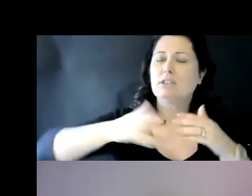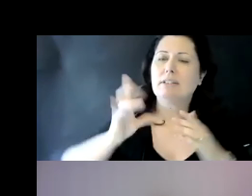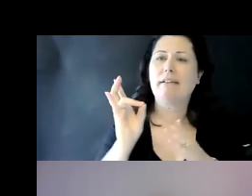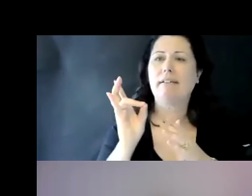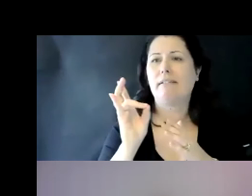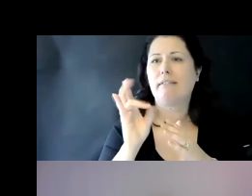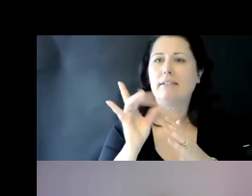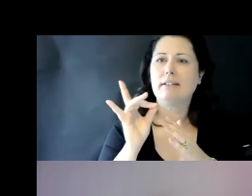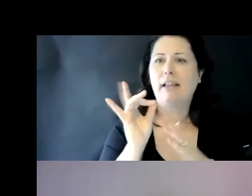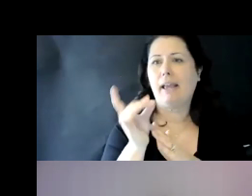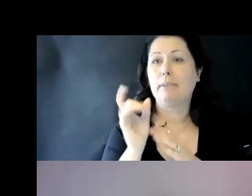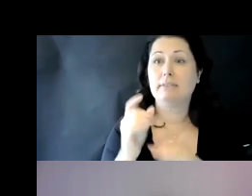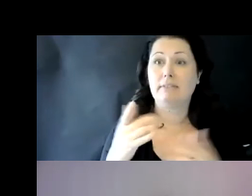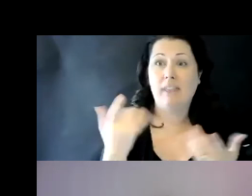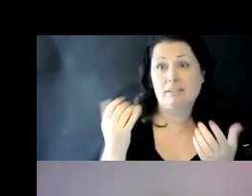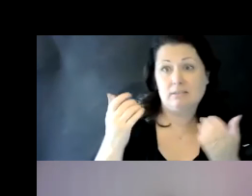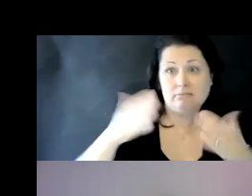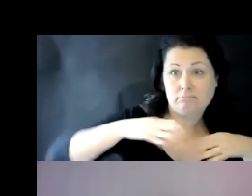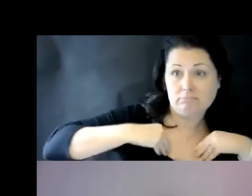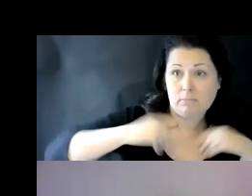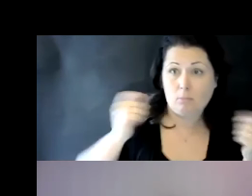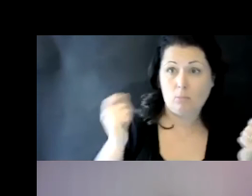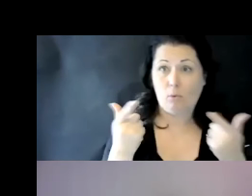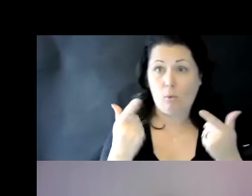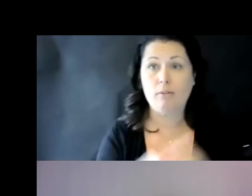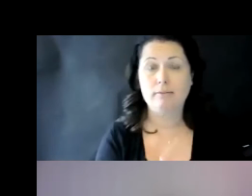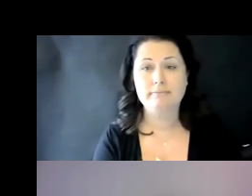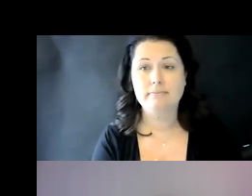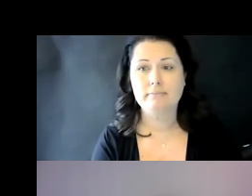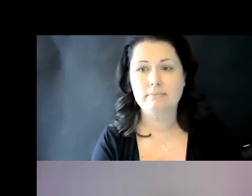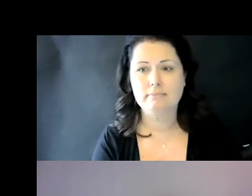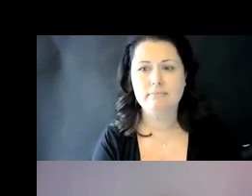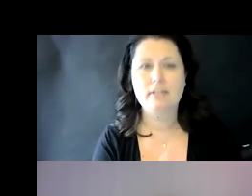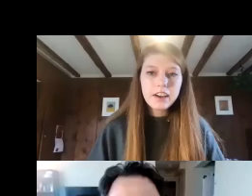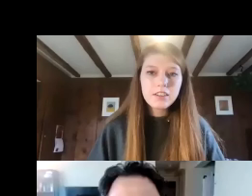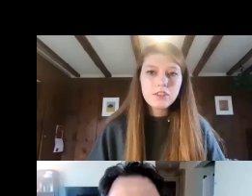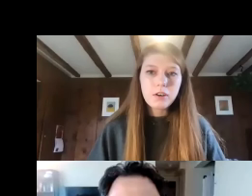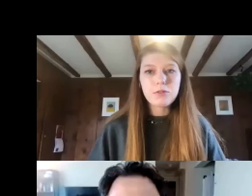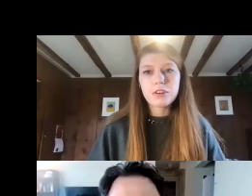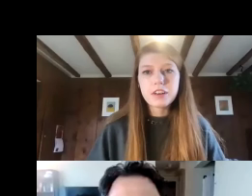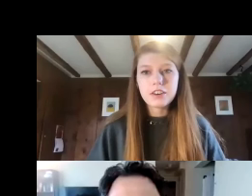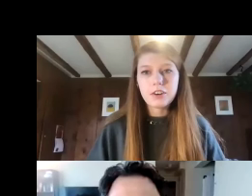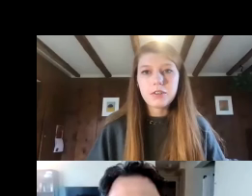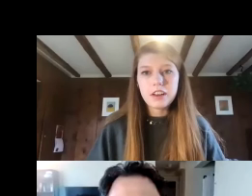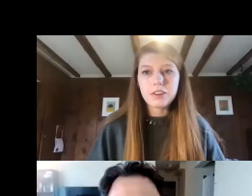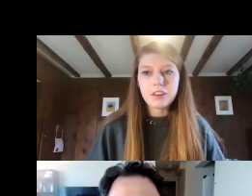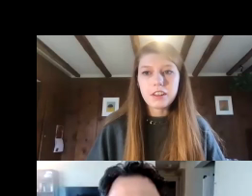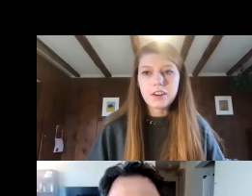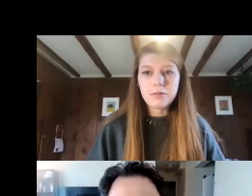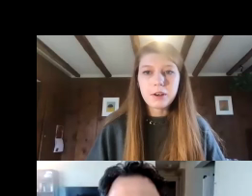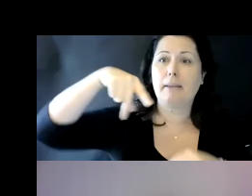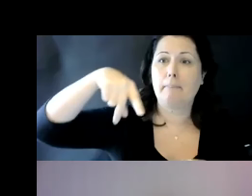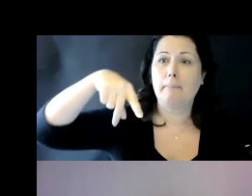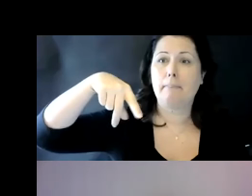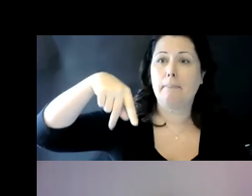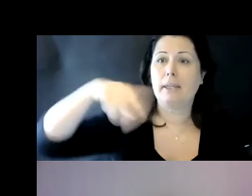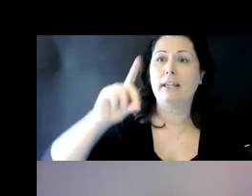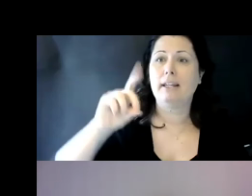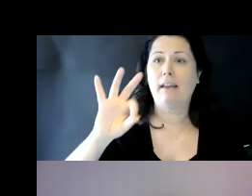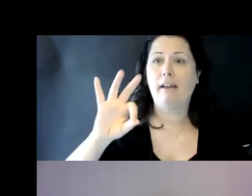session, if that suits everyone. And I just sent the link in PDF in the chat, so everyone can go take a look there if they